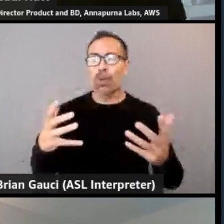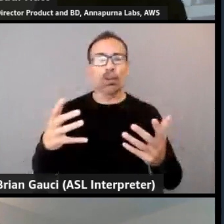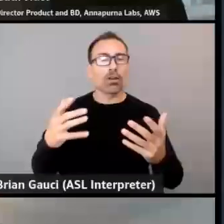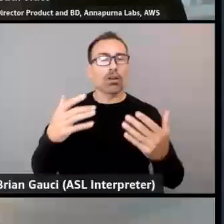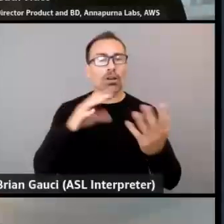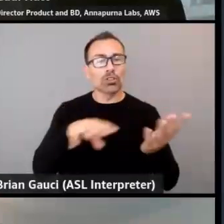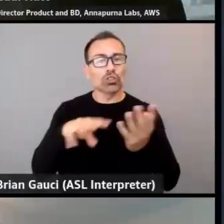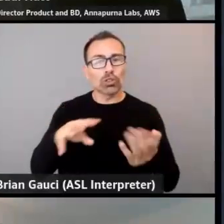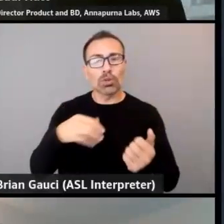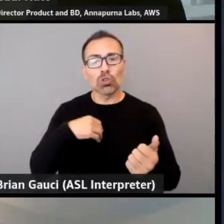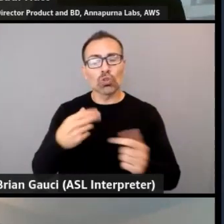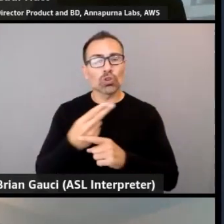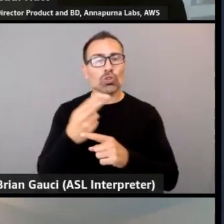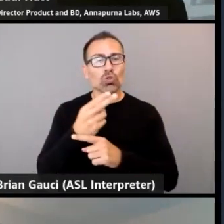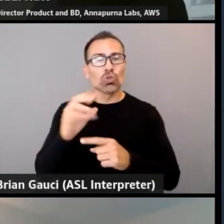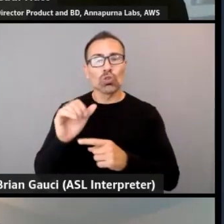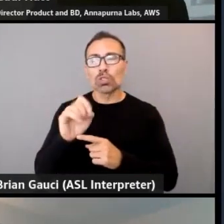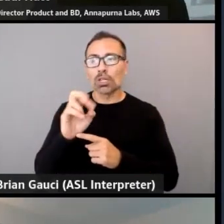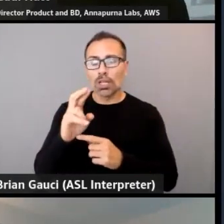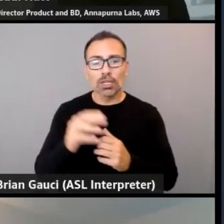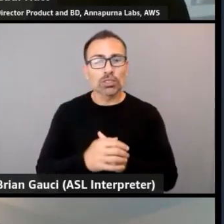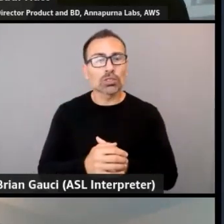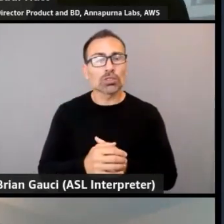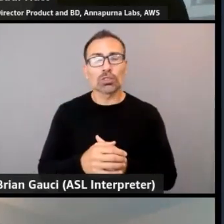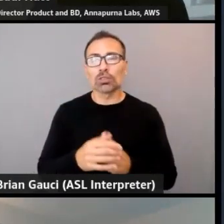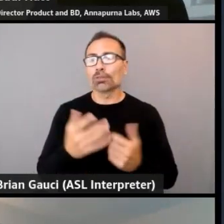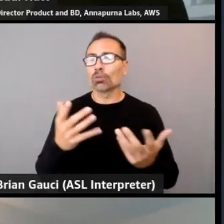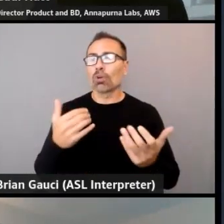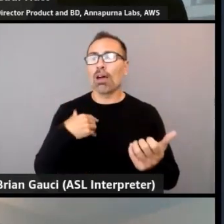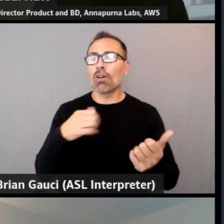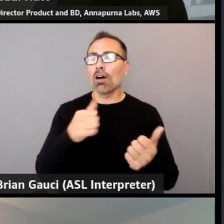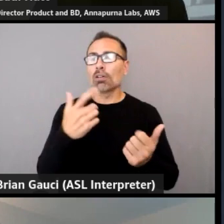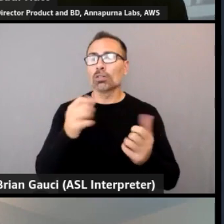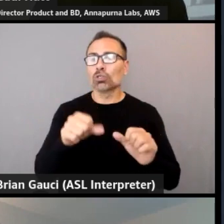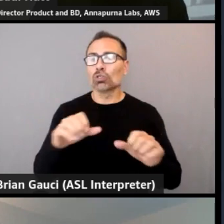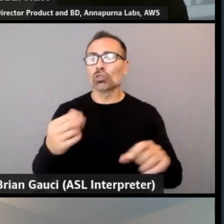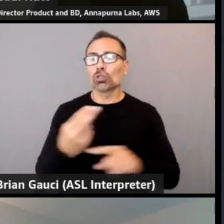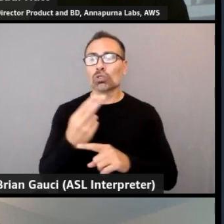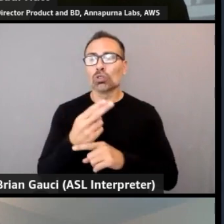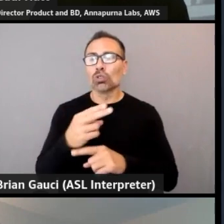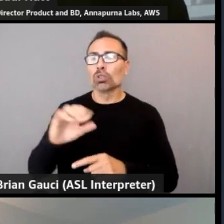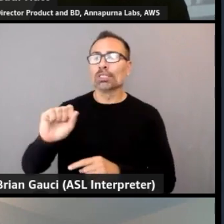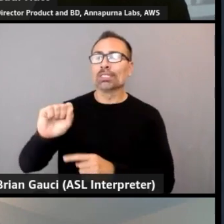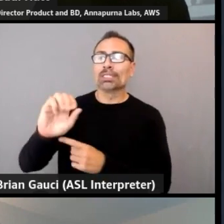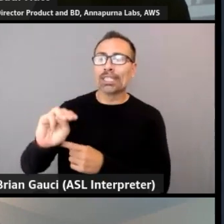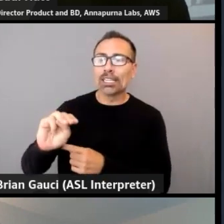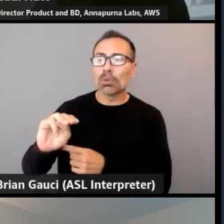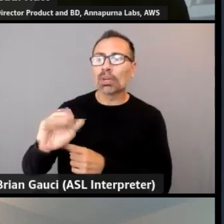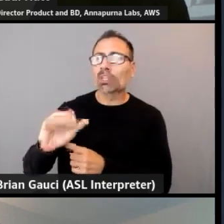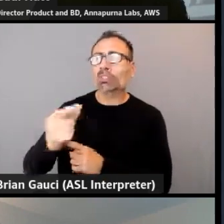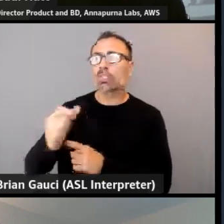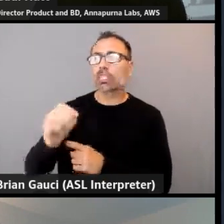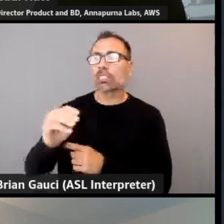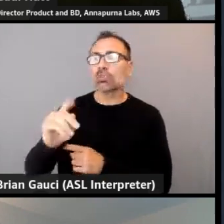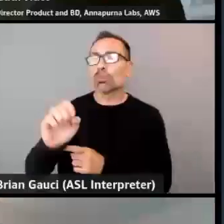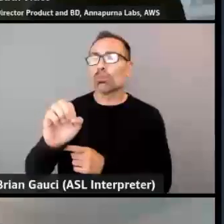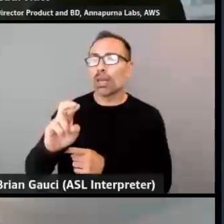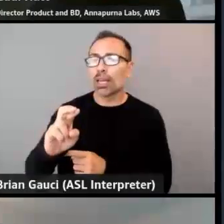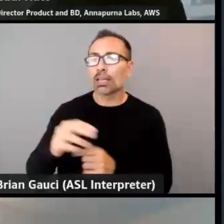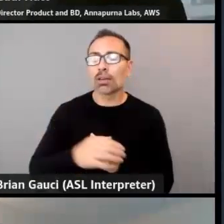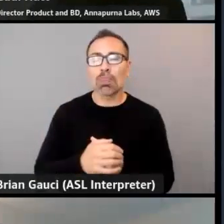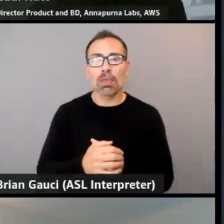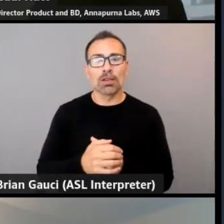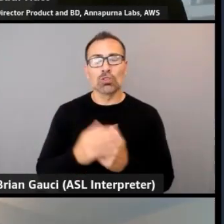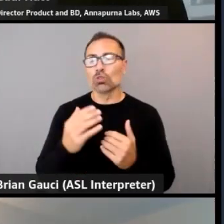probably. Or S3, you can use S3 as well. SageMaker, of course, super easy